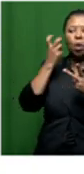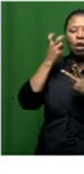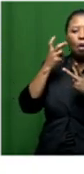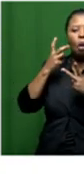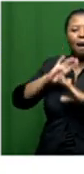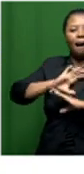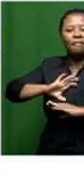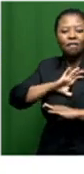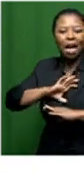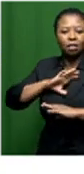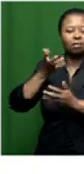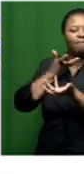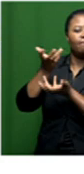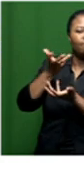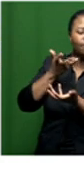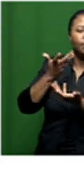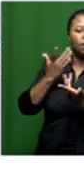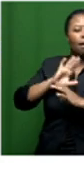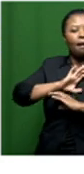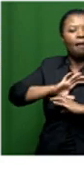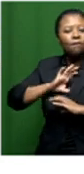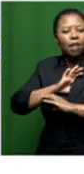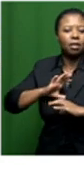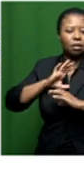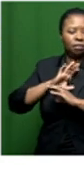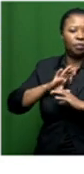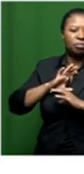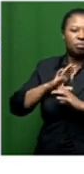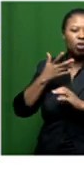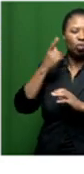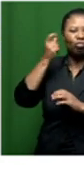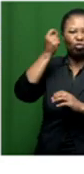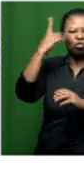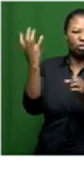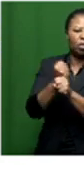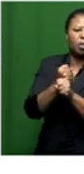in conversations, we look for home in figuring out our